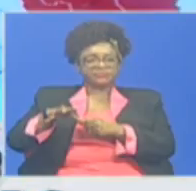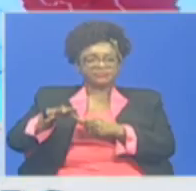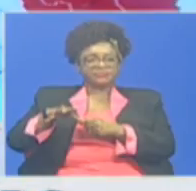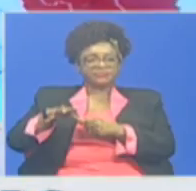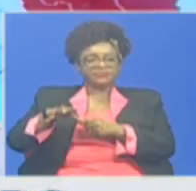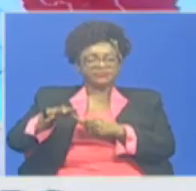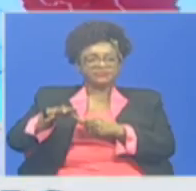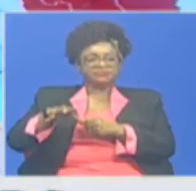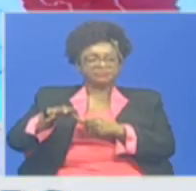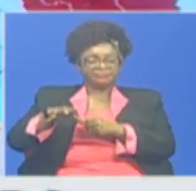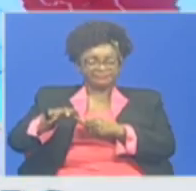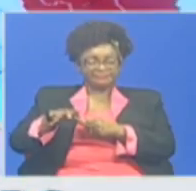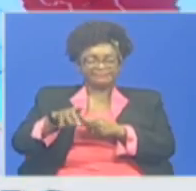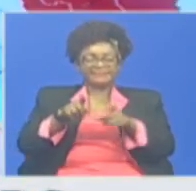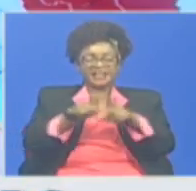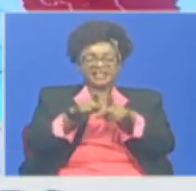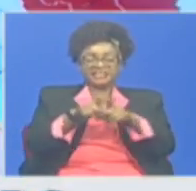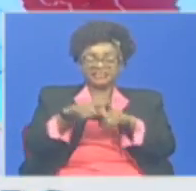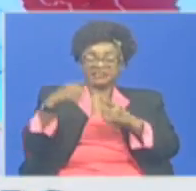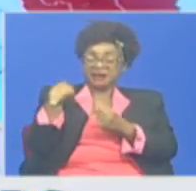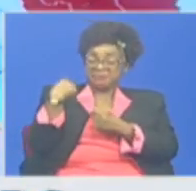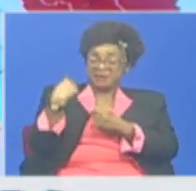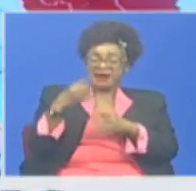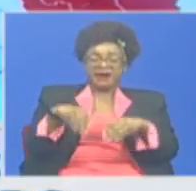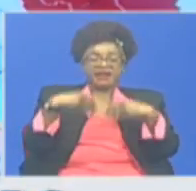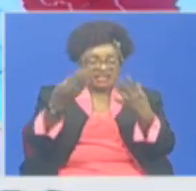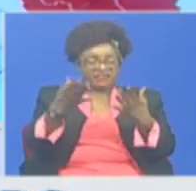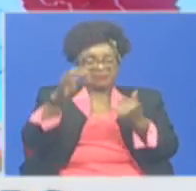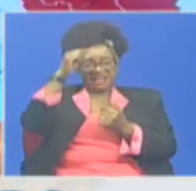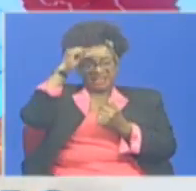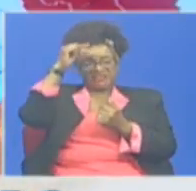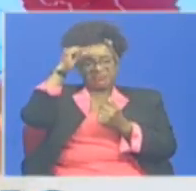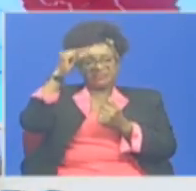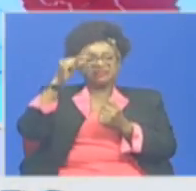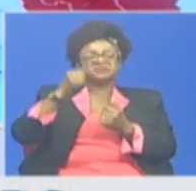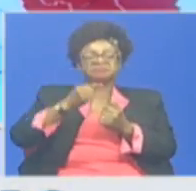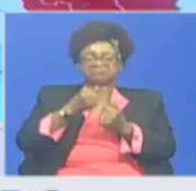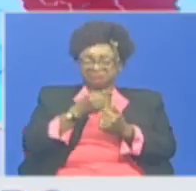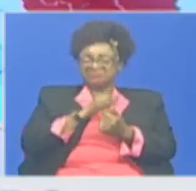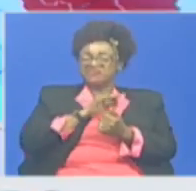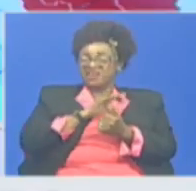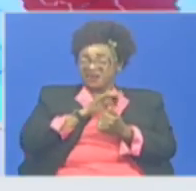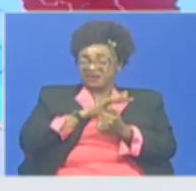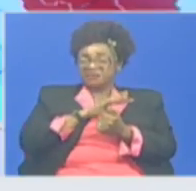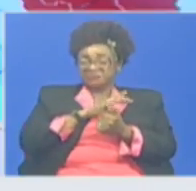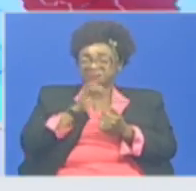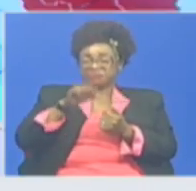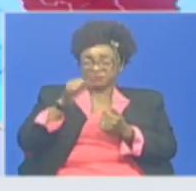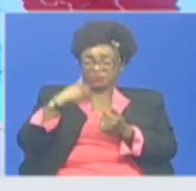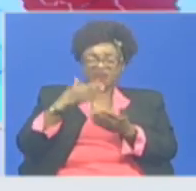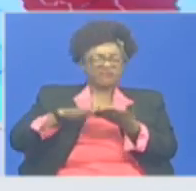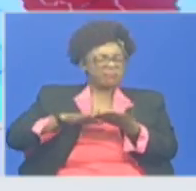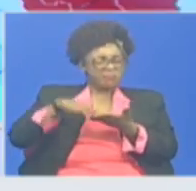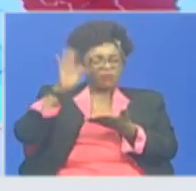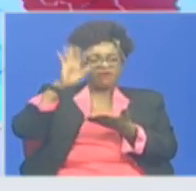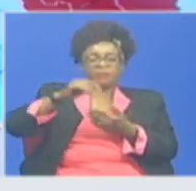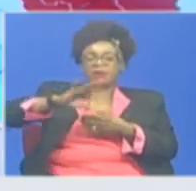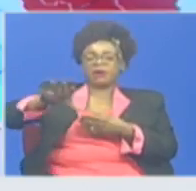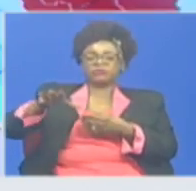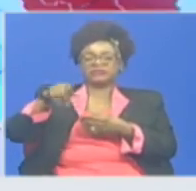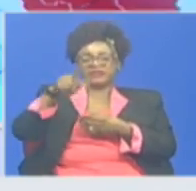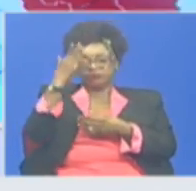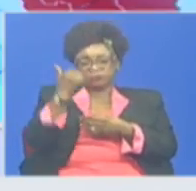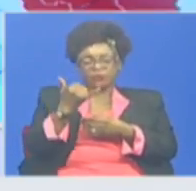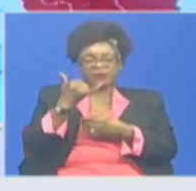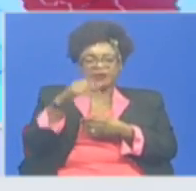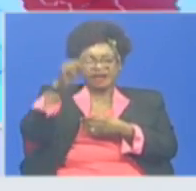Of course, even as these numbers are given by the government, there is fear that there could be even more reports coming from the counties. That's why the government is